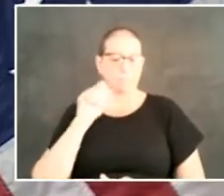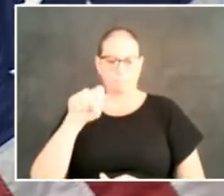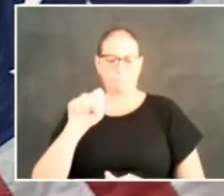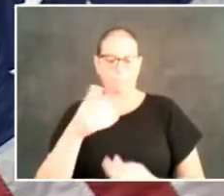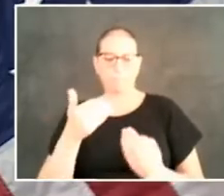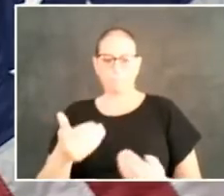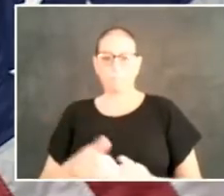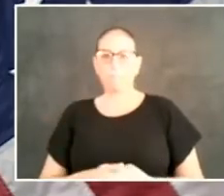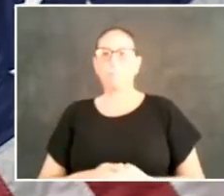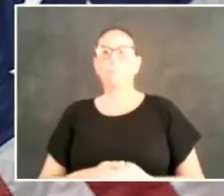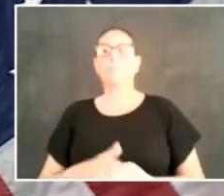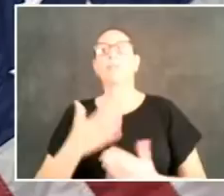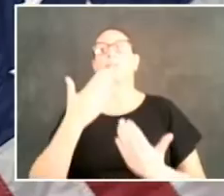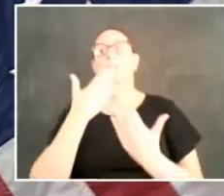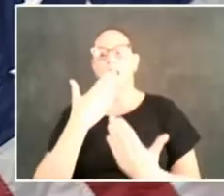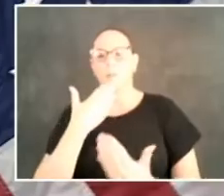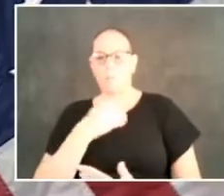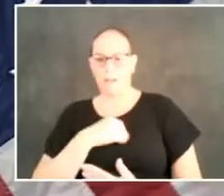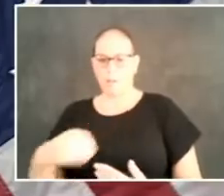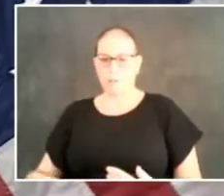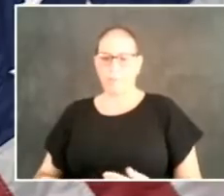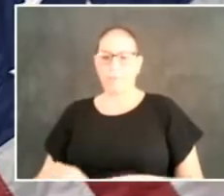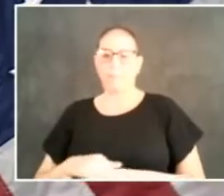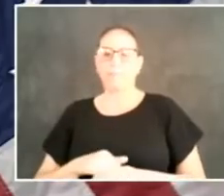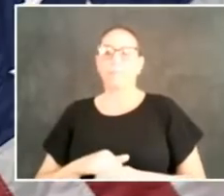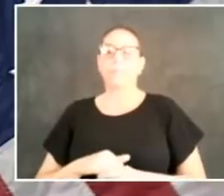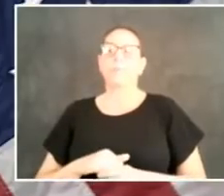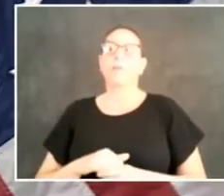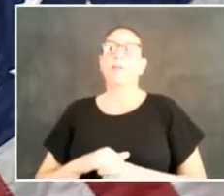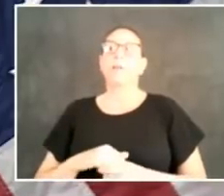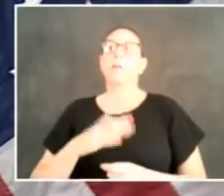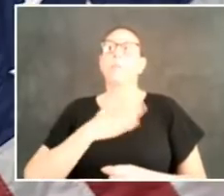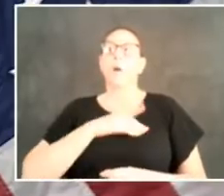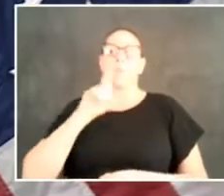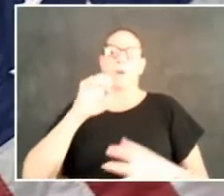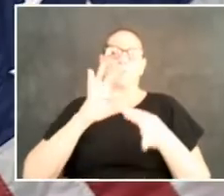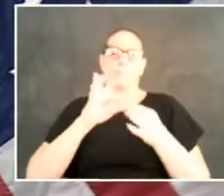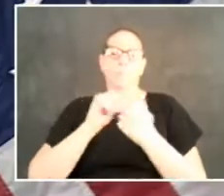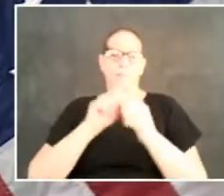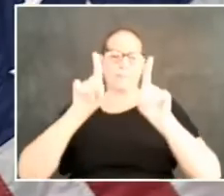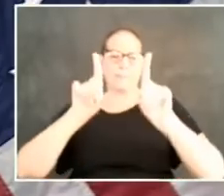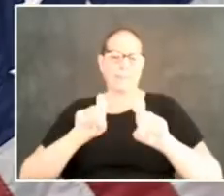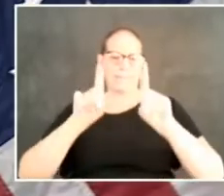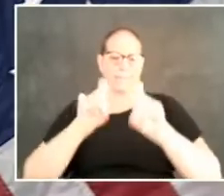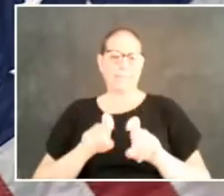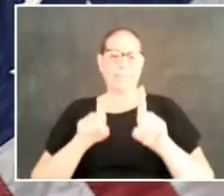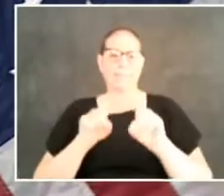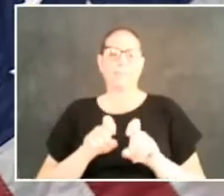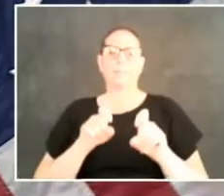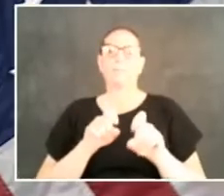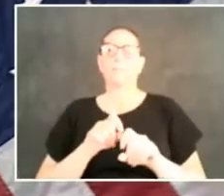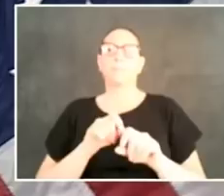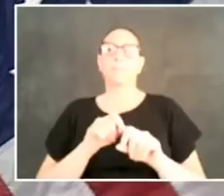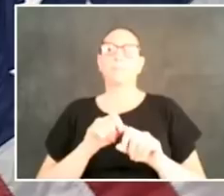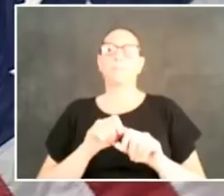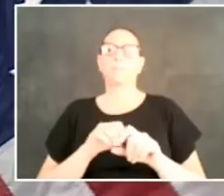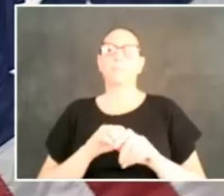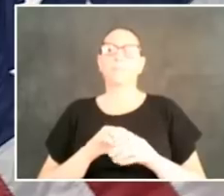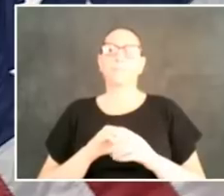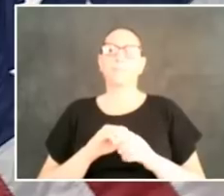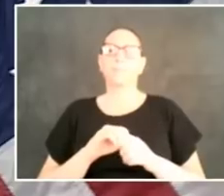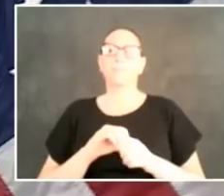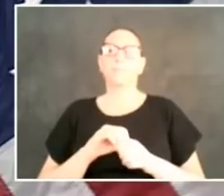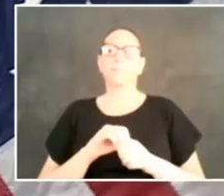Mayor. Concerning testing, and this question might go to the health commissioner as well, the city is now